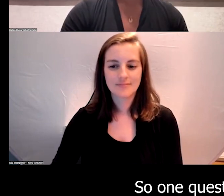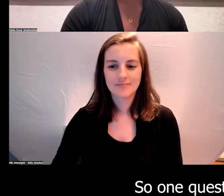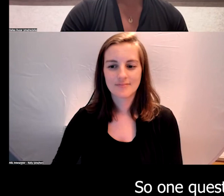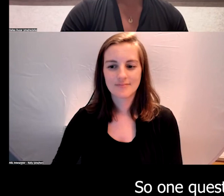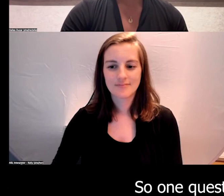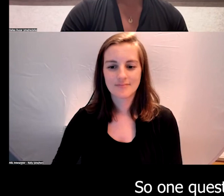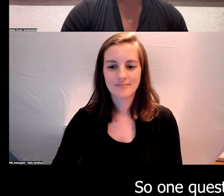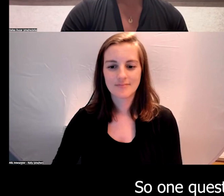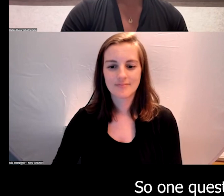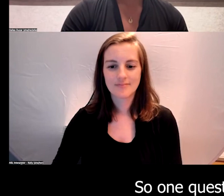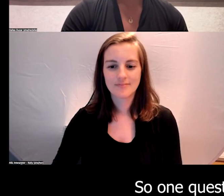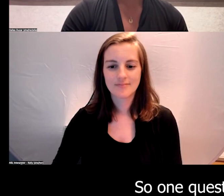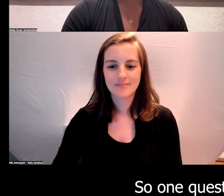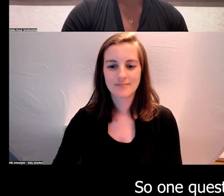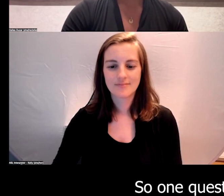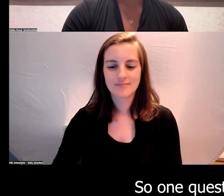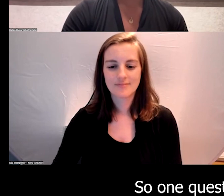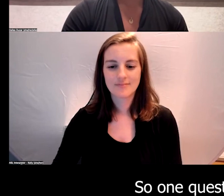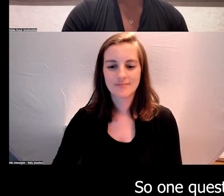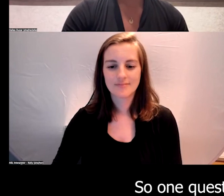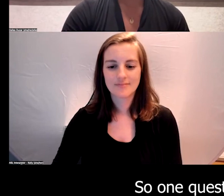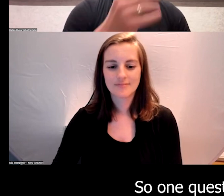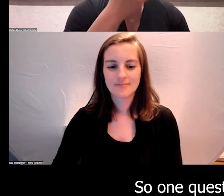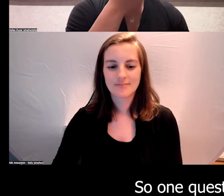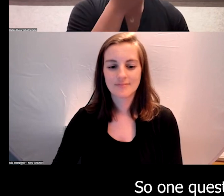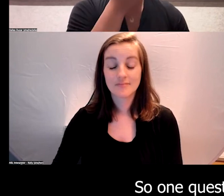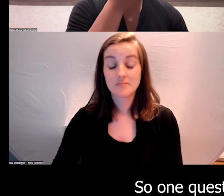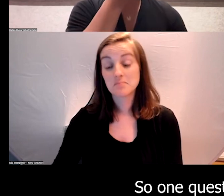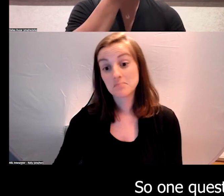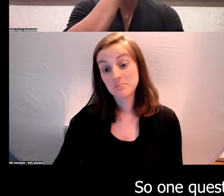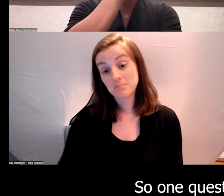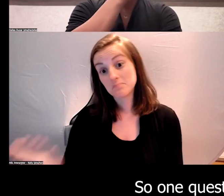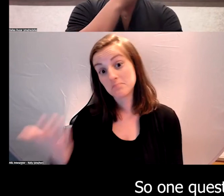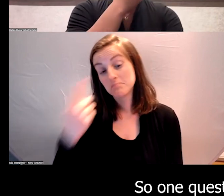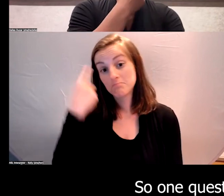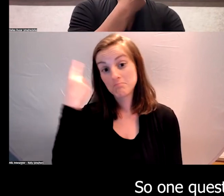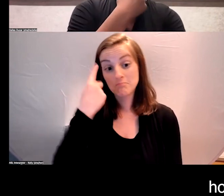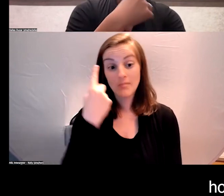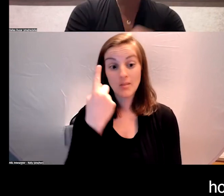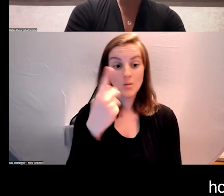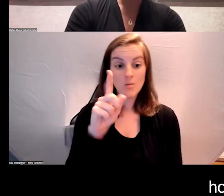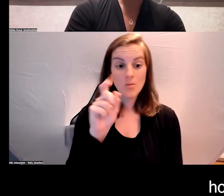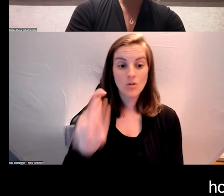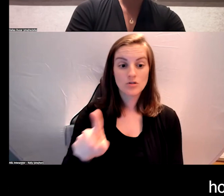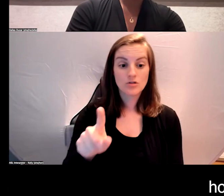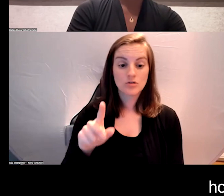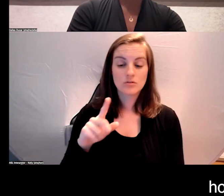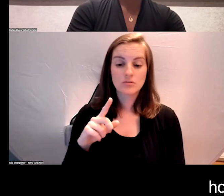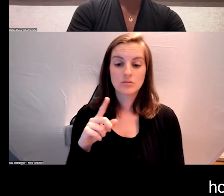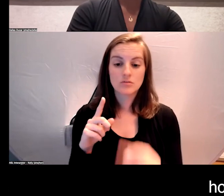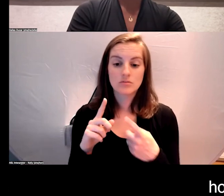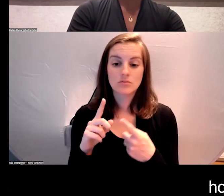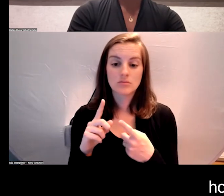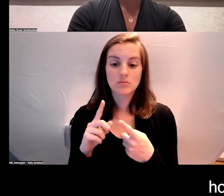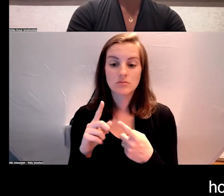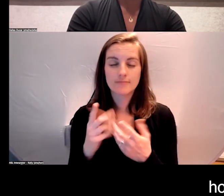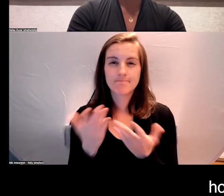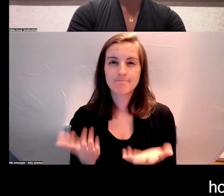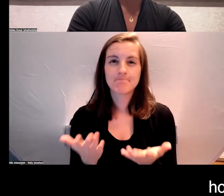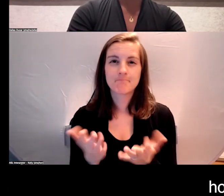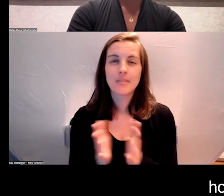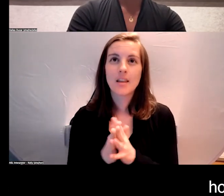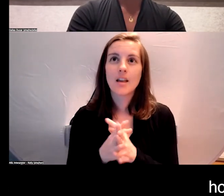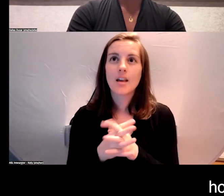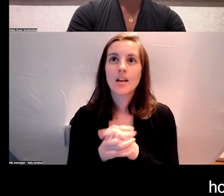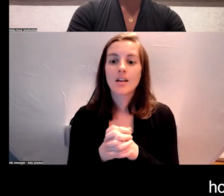So one question could be about how to